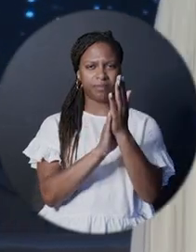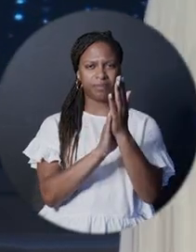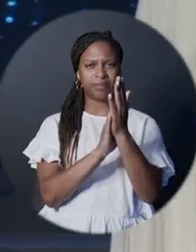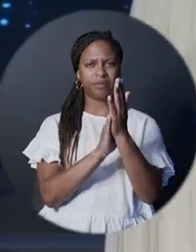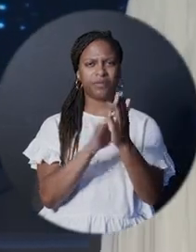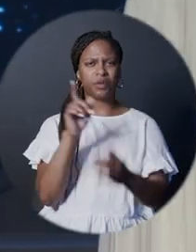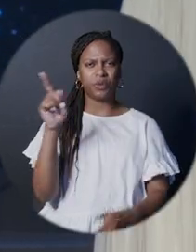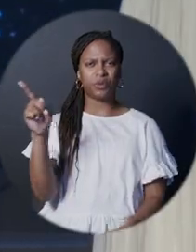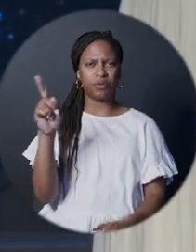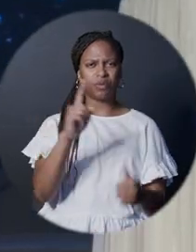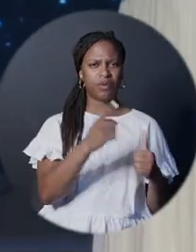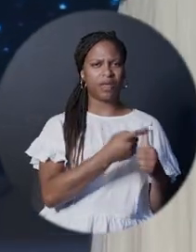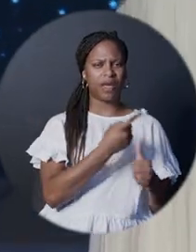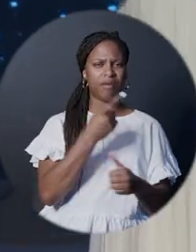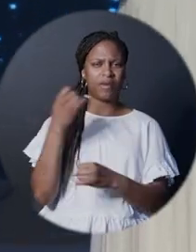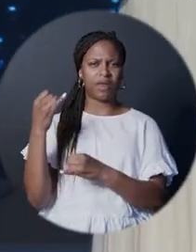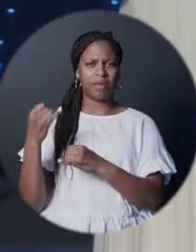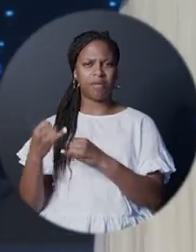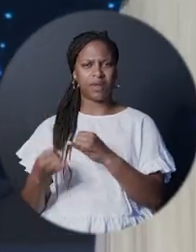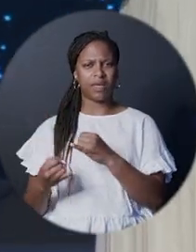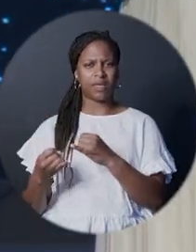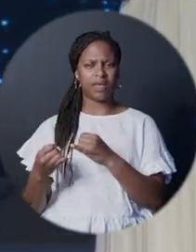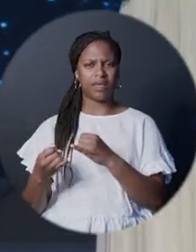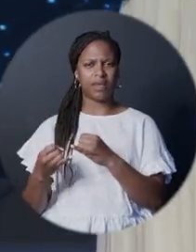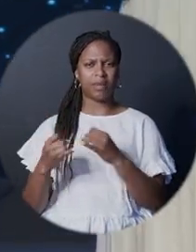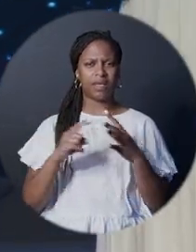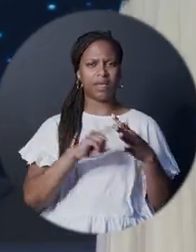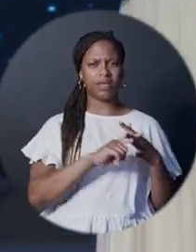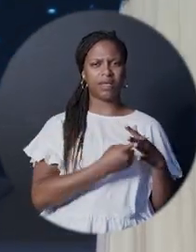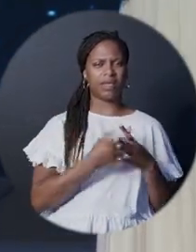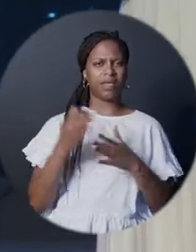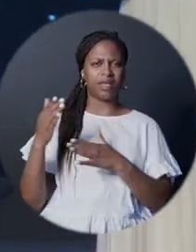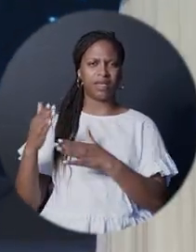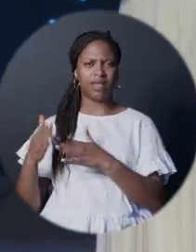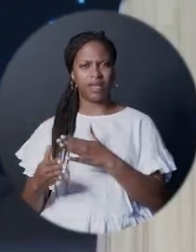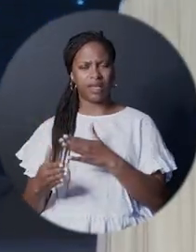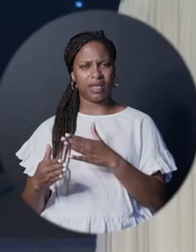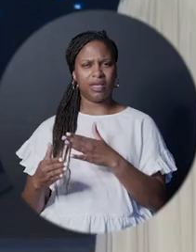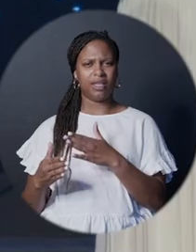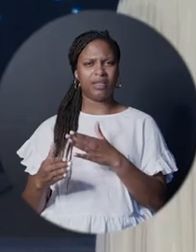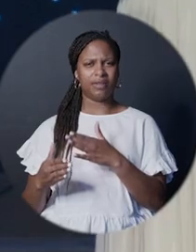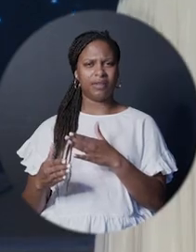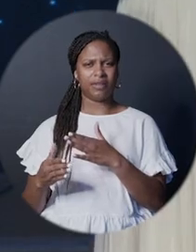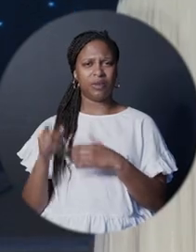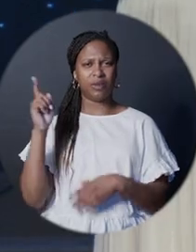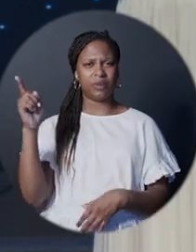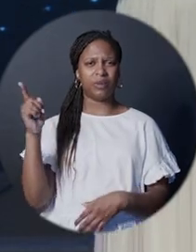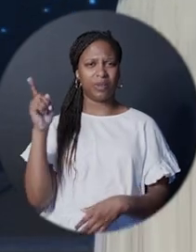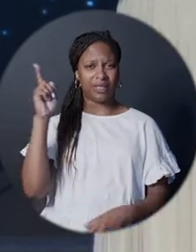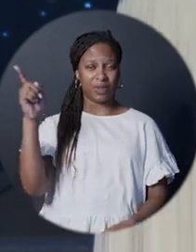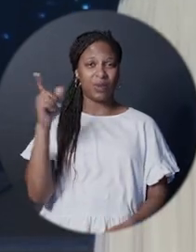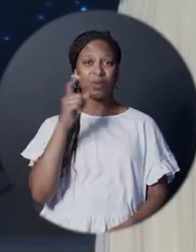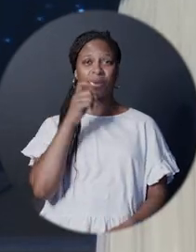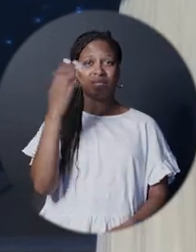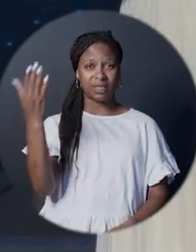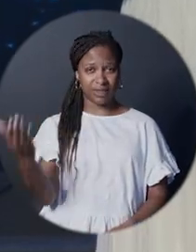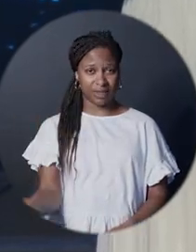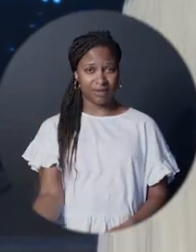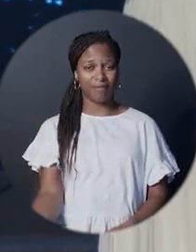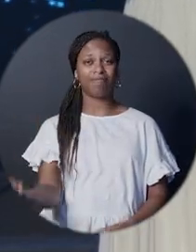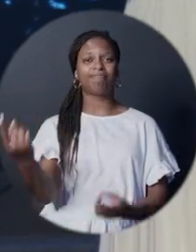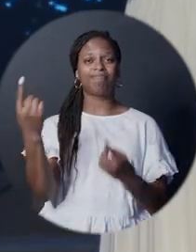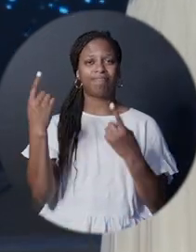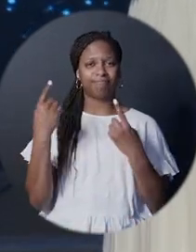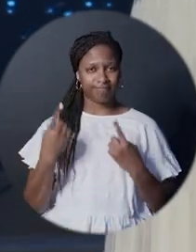you all praise. You are Alpha and Omega. You are the beginning and the end. You are He